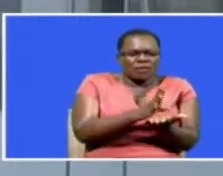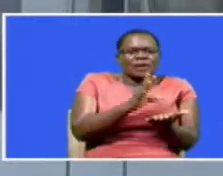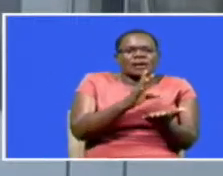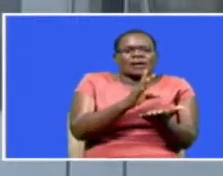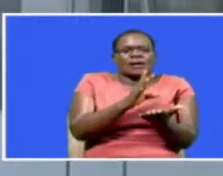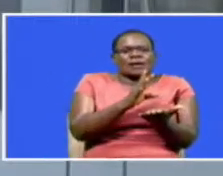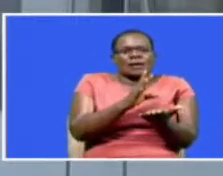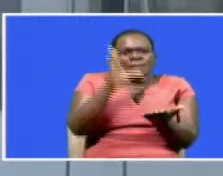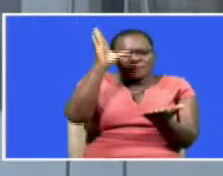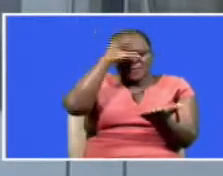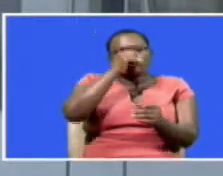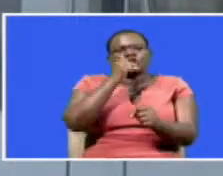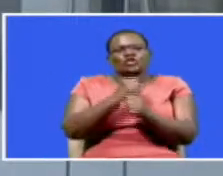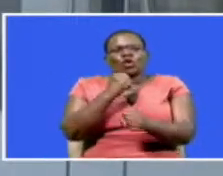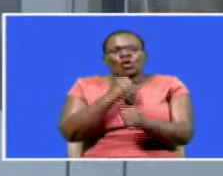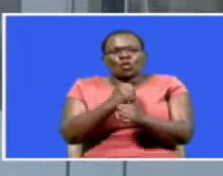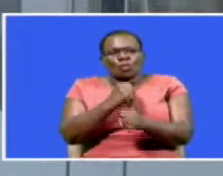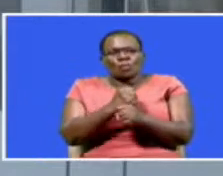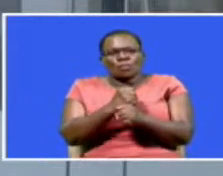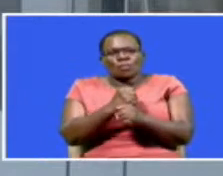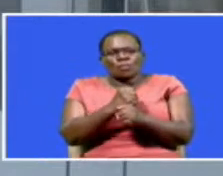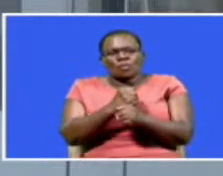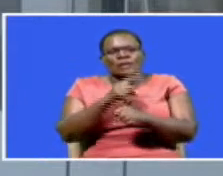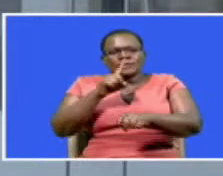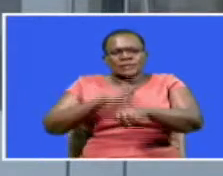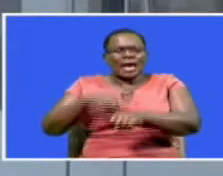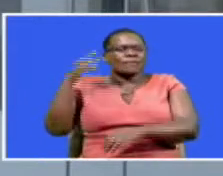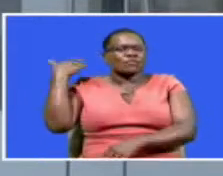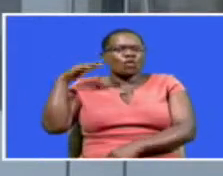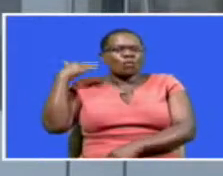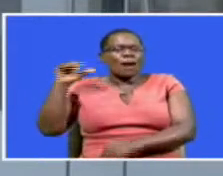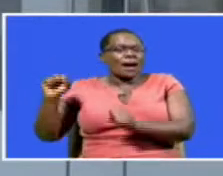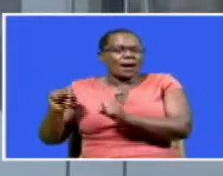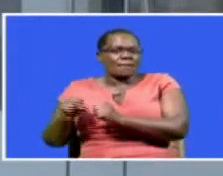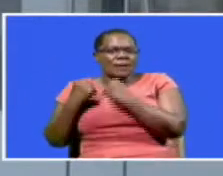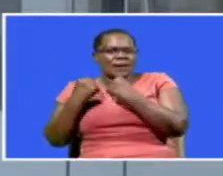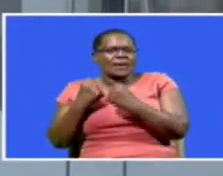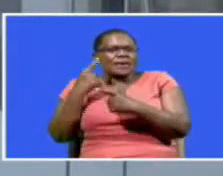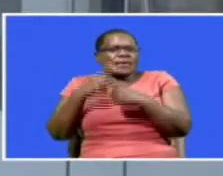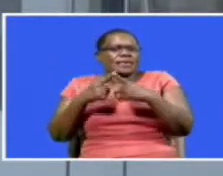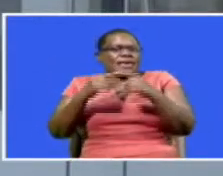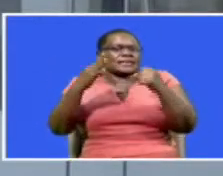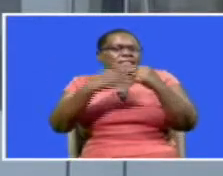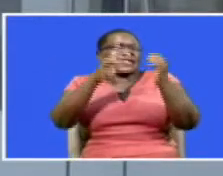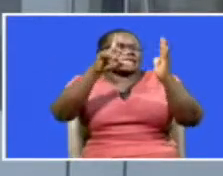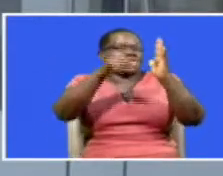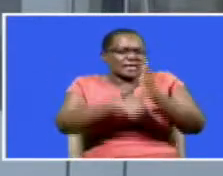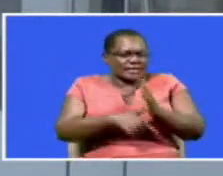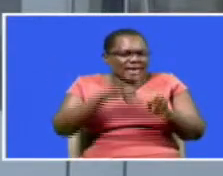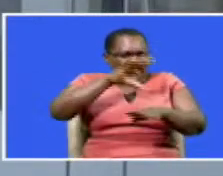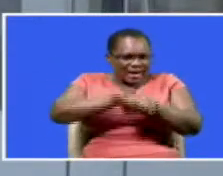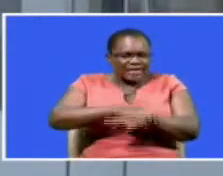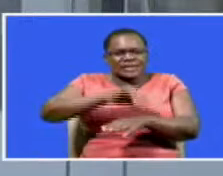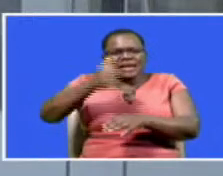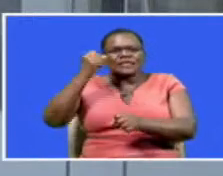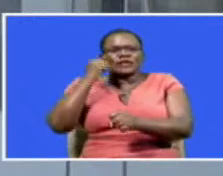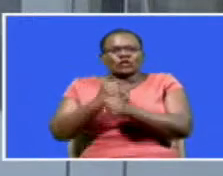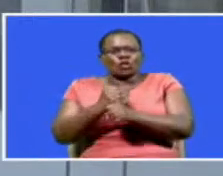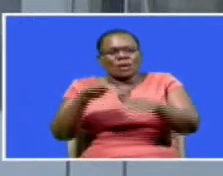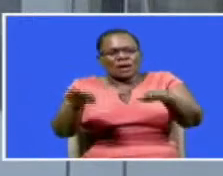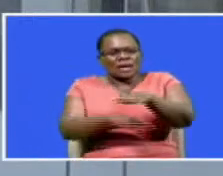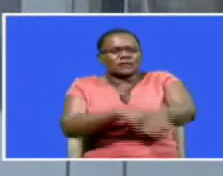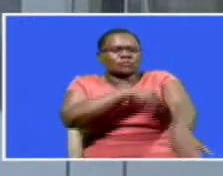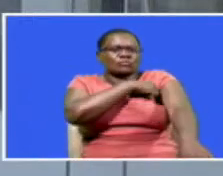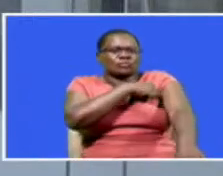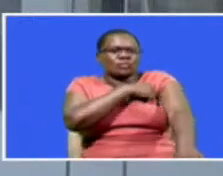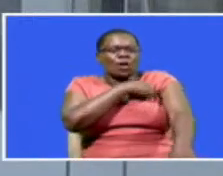being absent from his assigned premises when a break-in occurred. 8 years later, he lands another job as an assistant chief